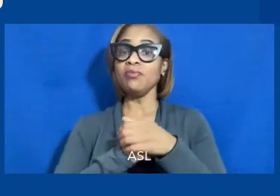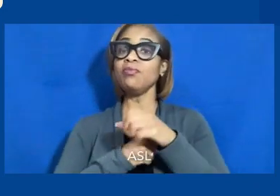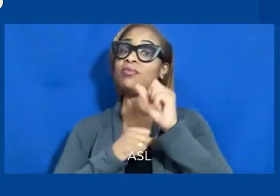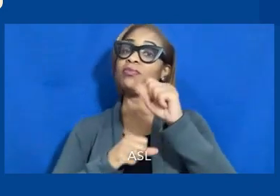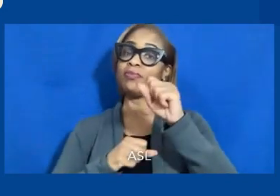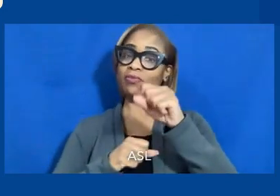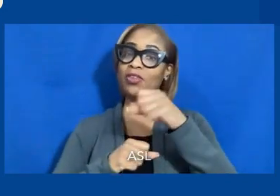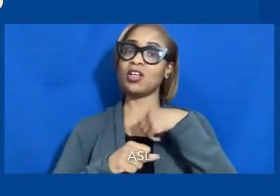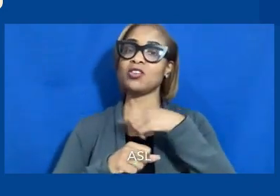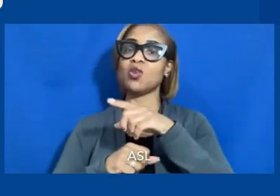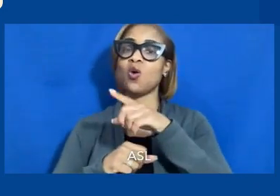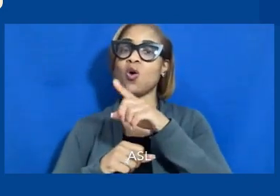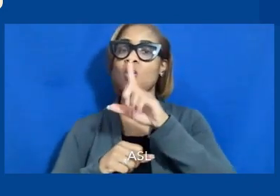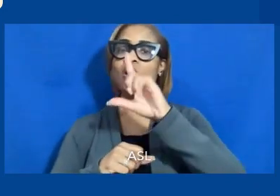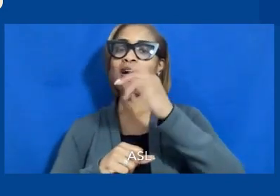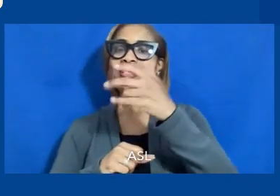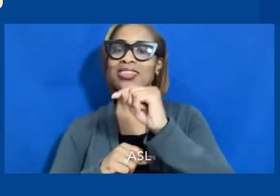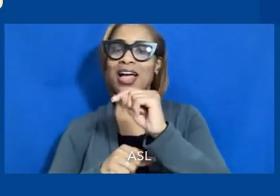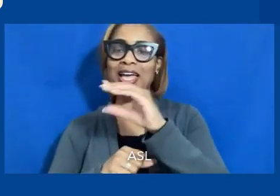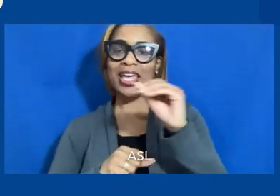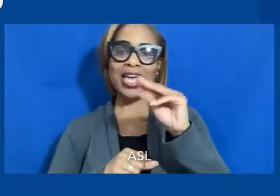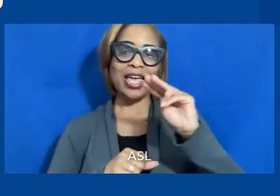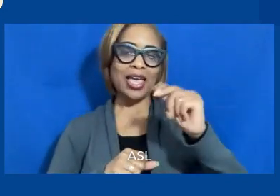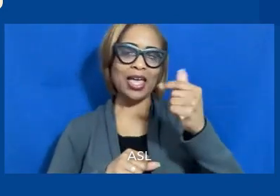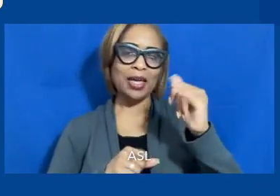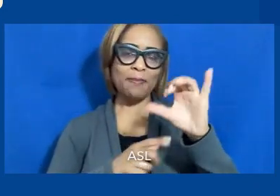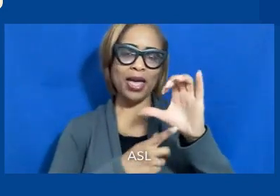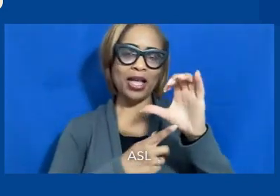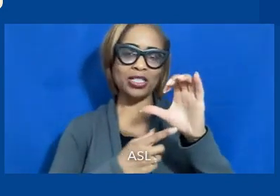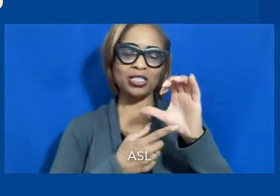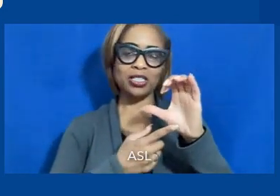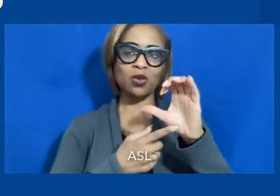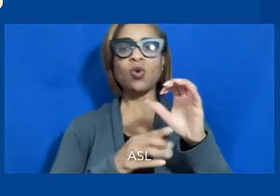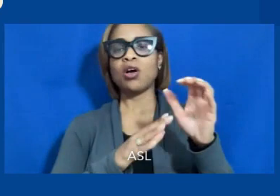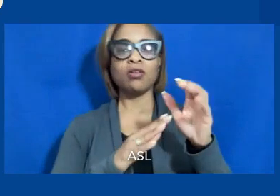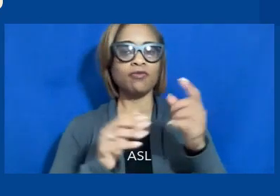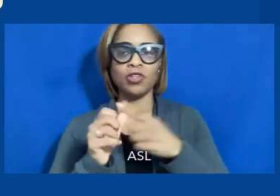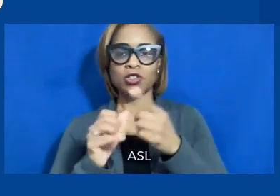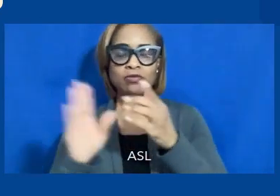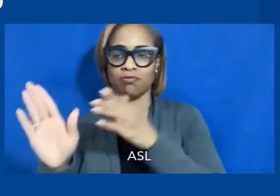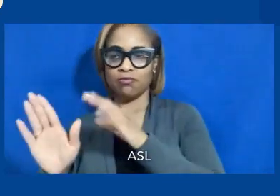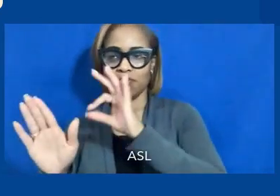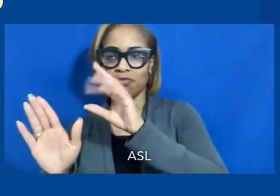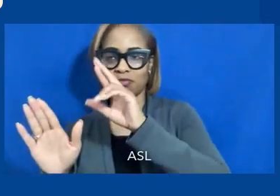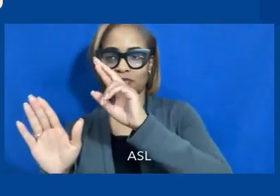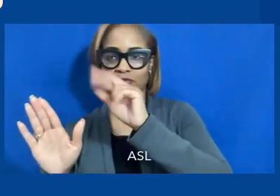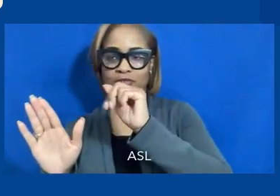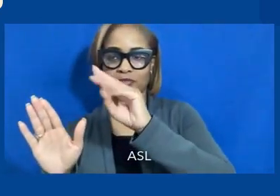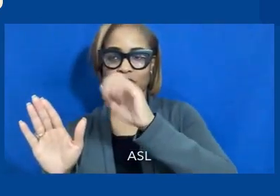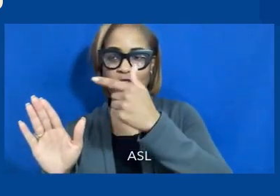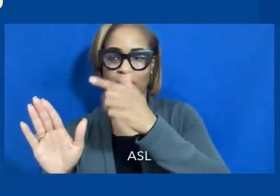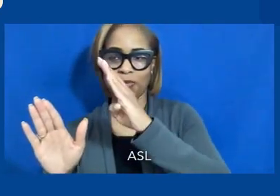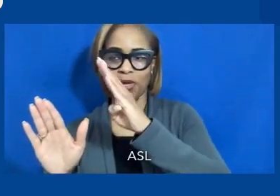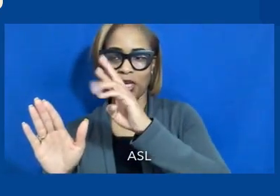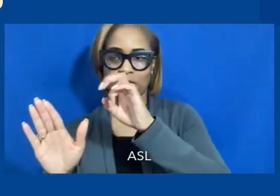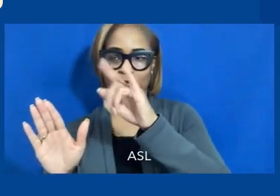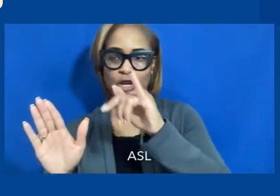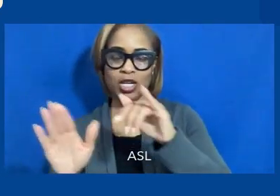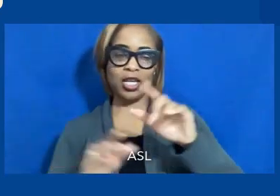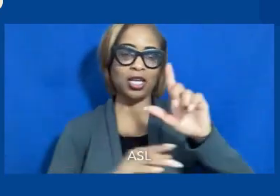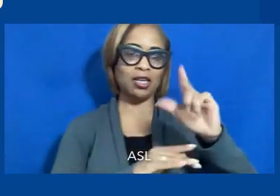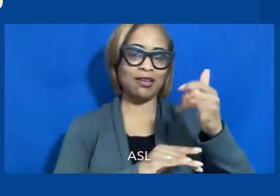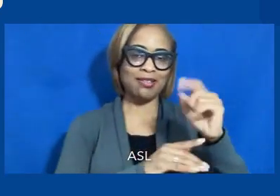Light and Magic is a film on, so Framing Brittany, Light and Magic are very dear to my heart. They were my COVID